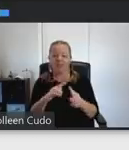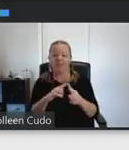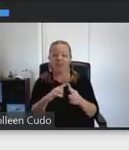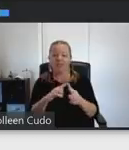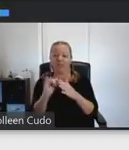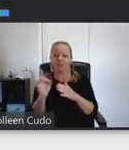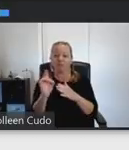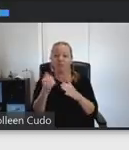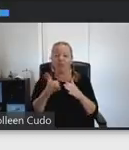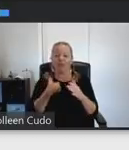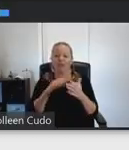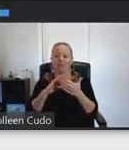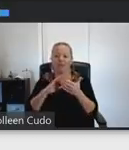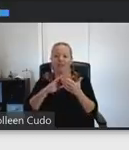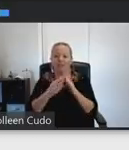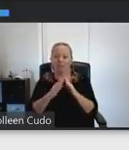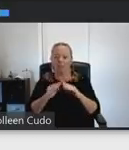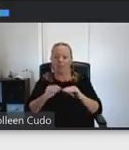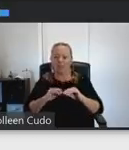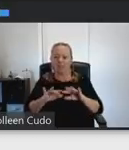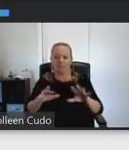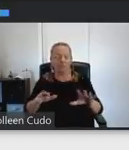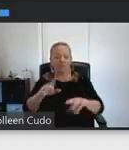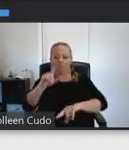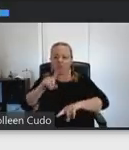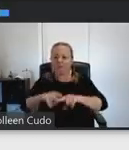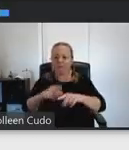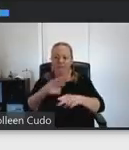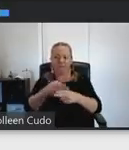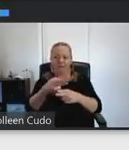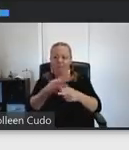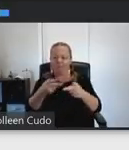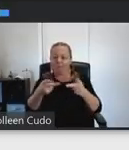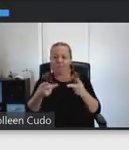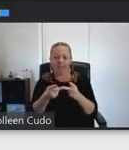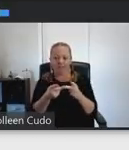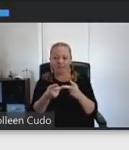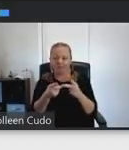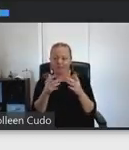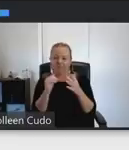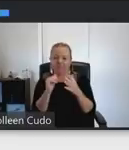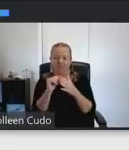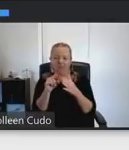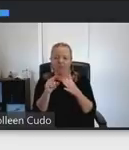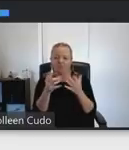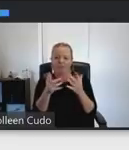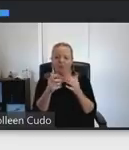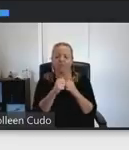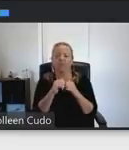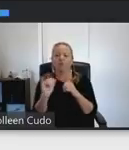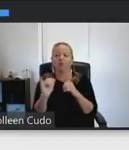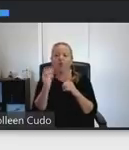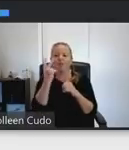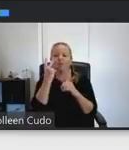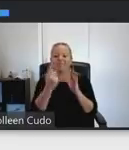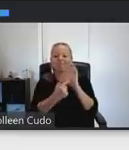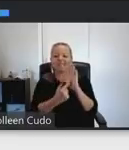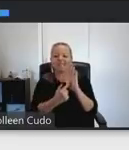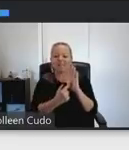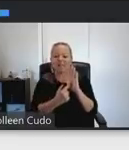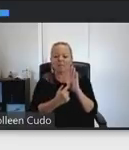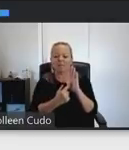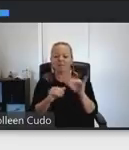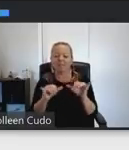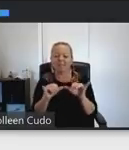where we have community spread, if we can't name a place that you went to get it. You'll also see the sample sizes